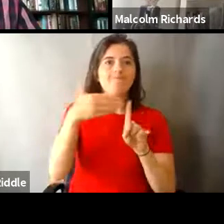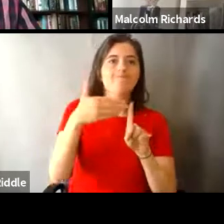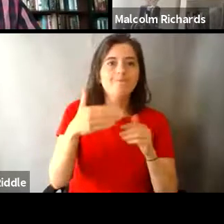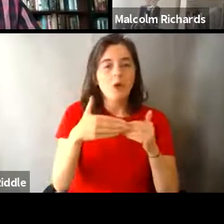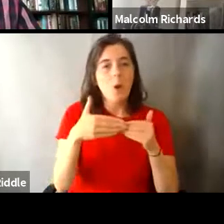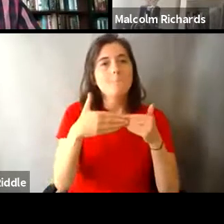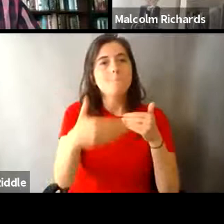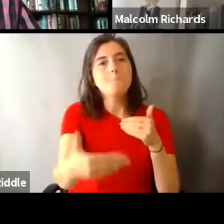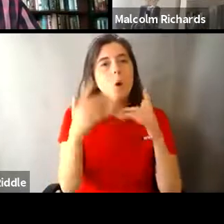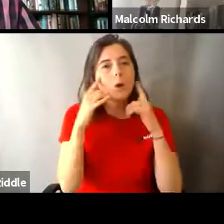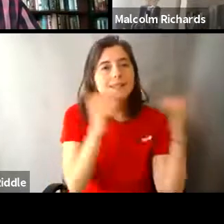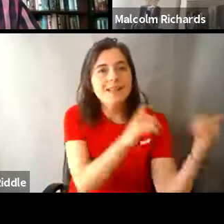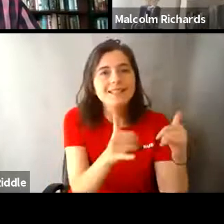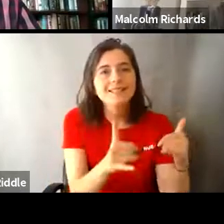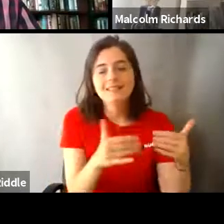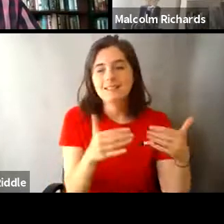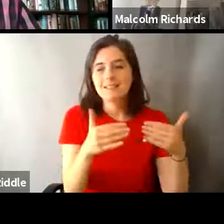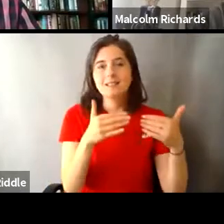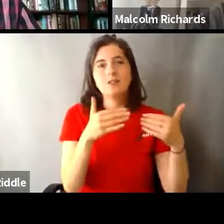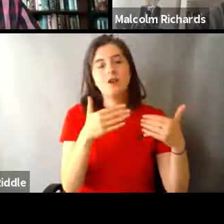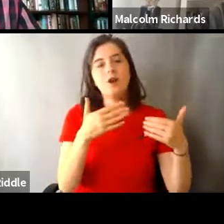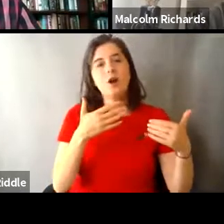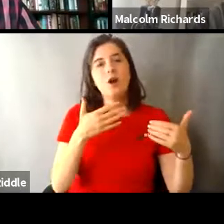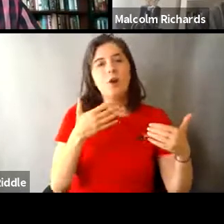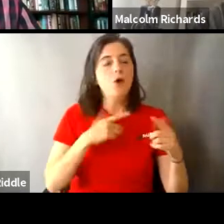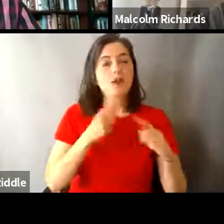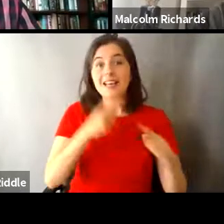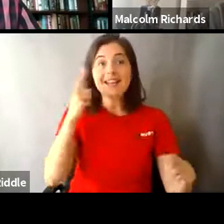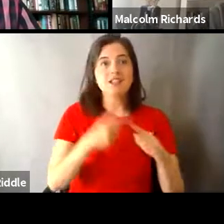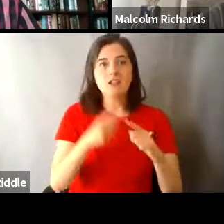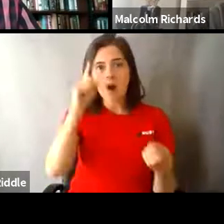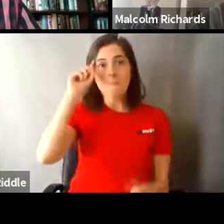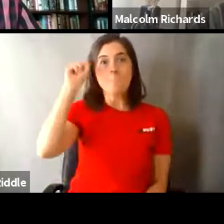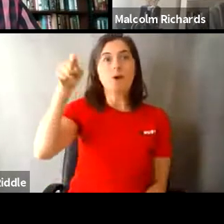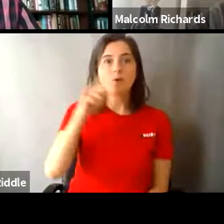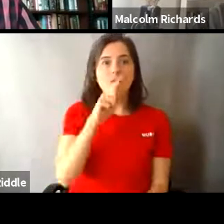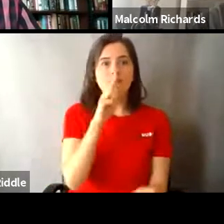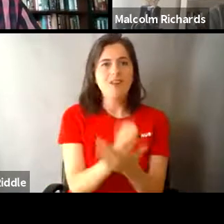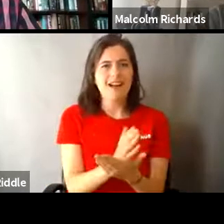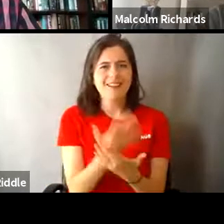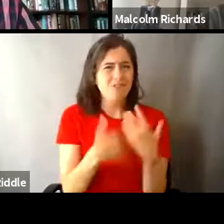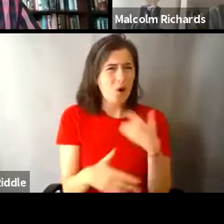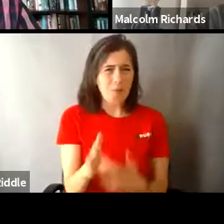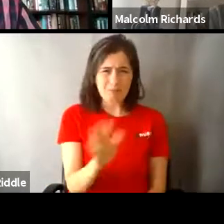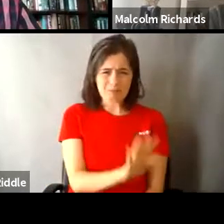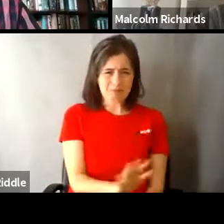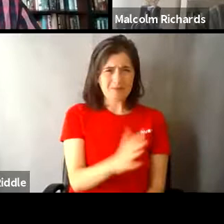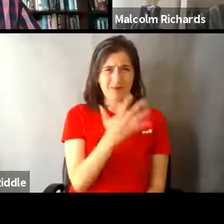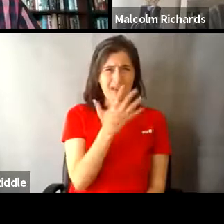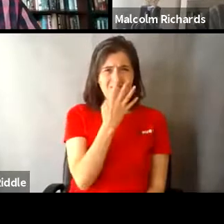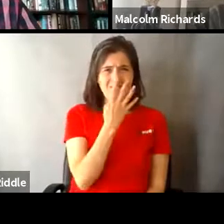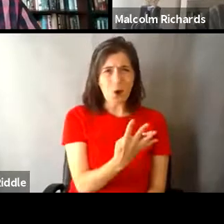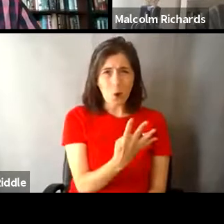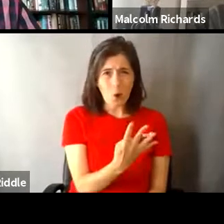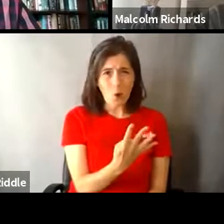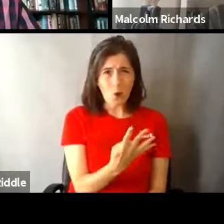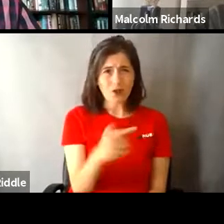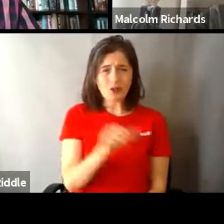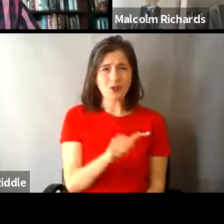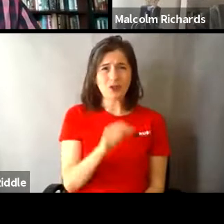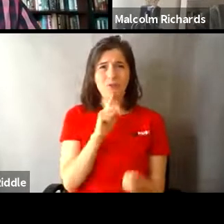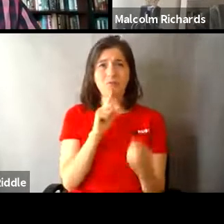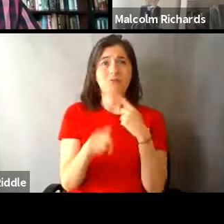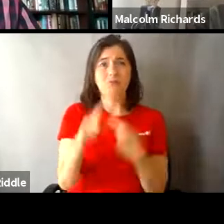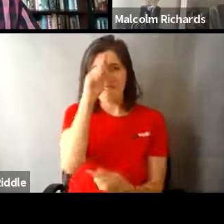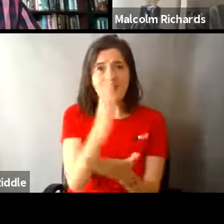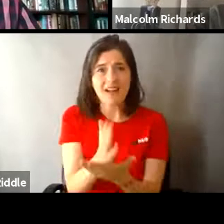They're driving for instant recall of facts even from the age of 4. So I think what